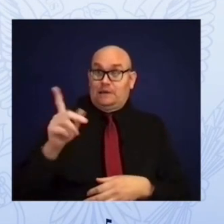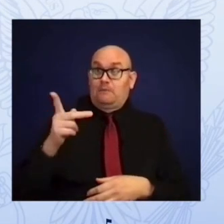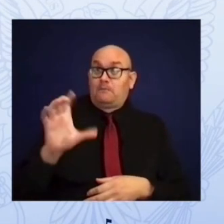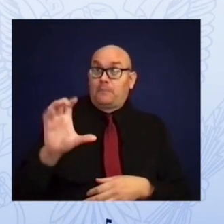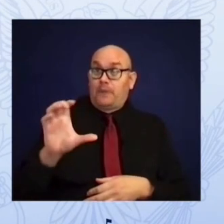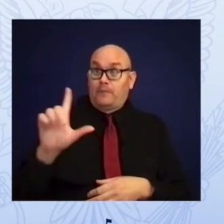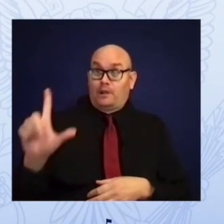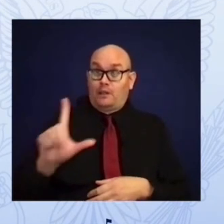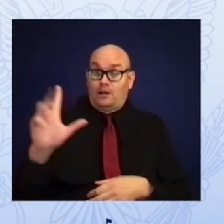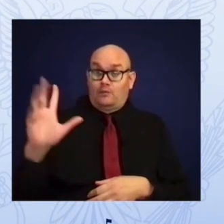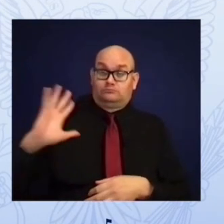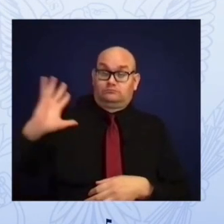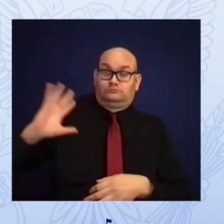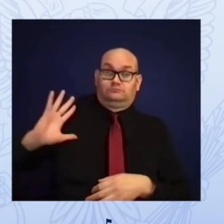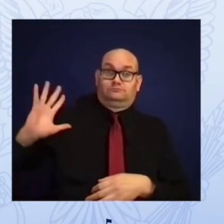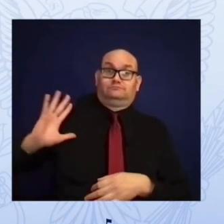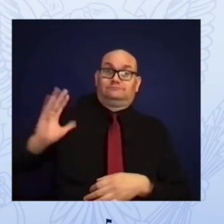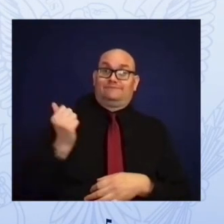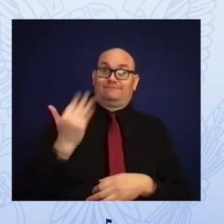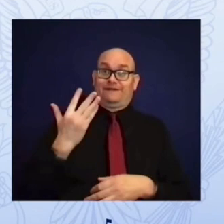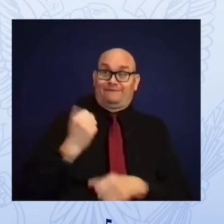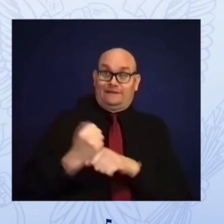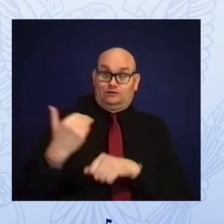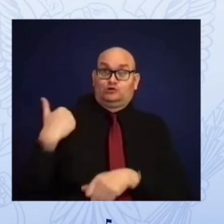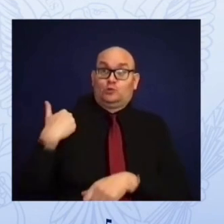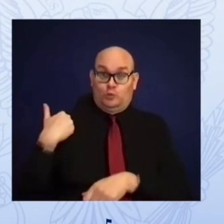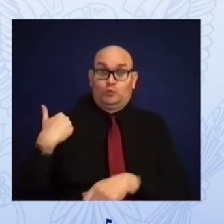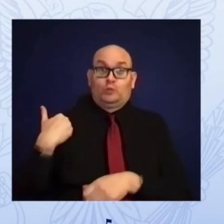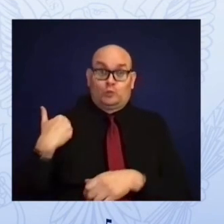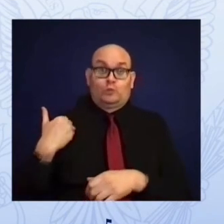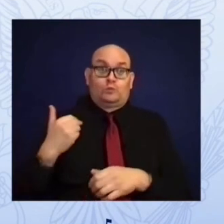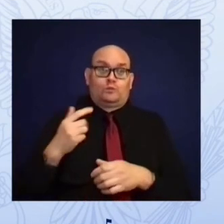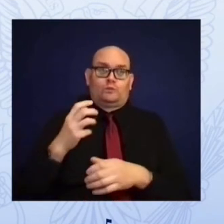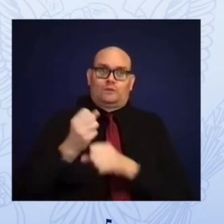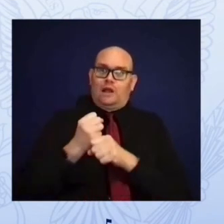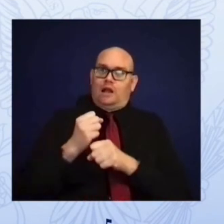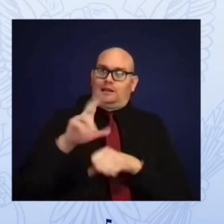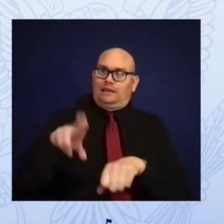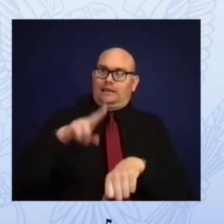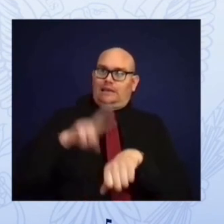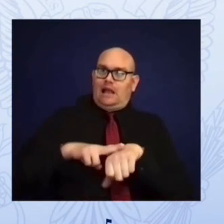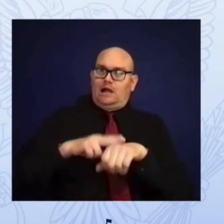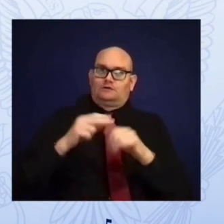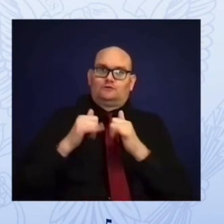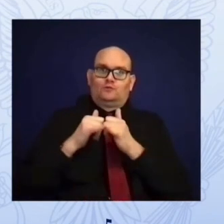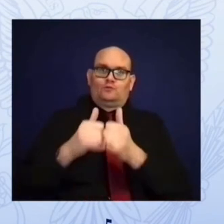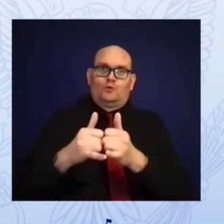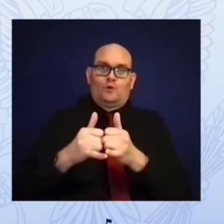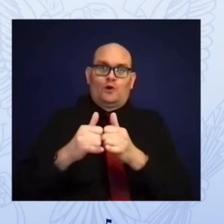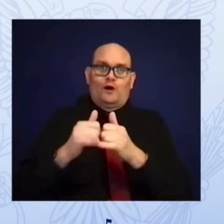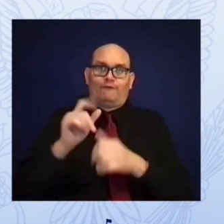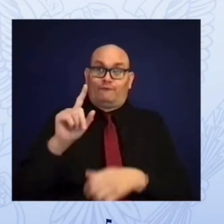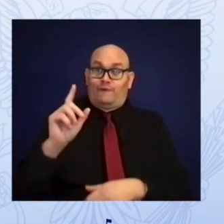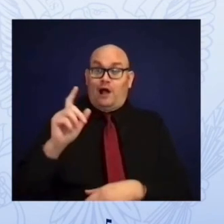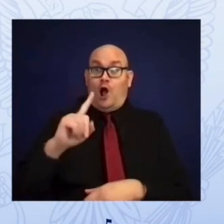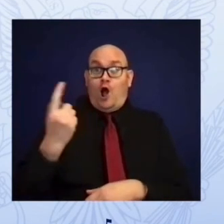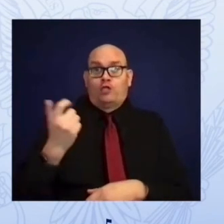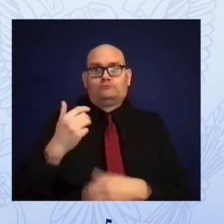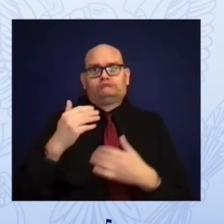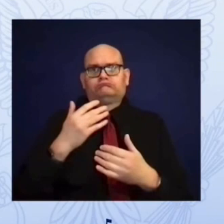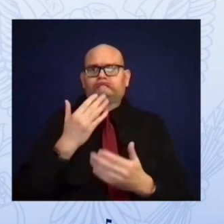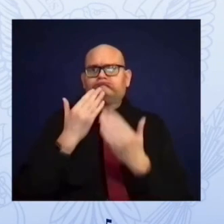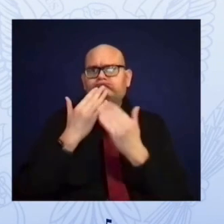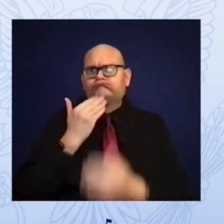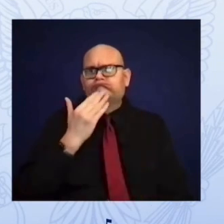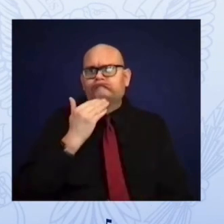another gracious First Lady, Laura Bush. I know not only the thrill of being here, but also what this will mean to your staff and your